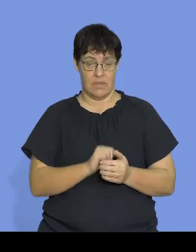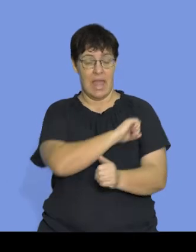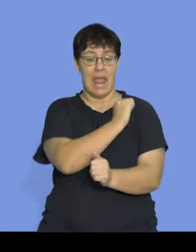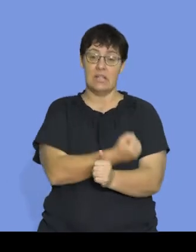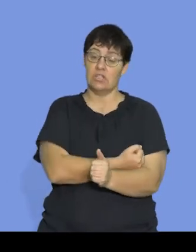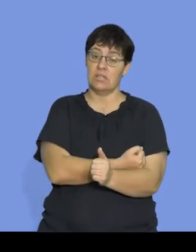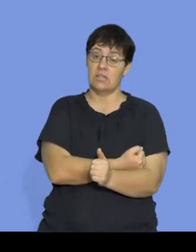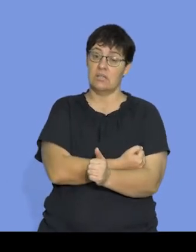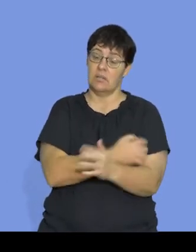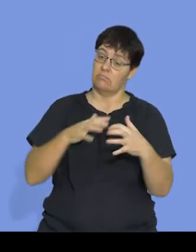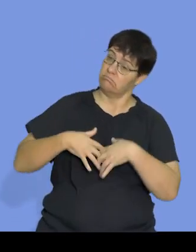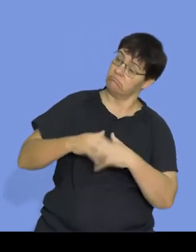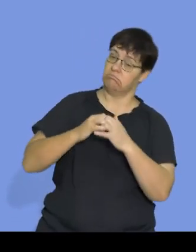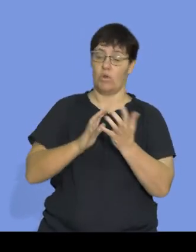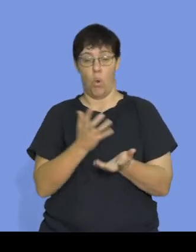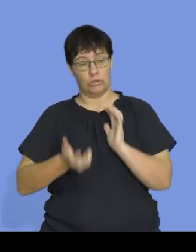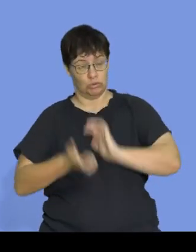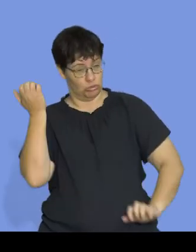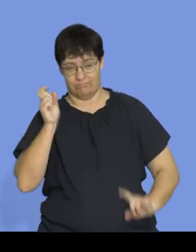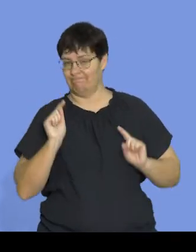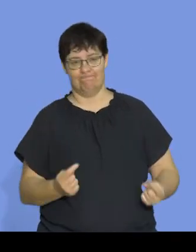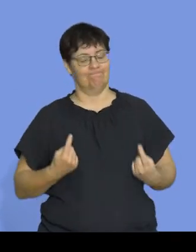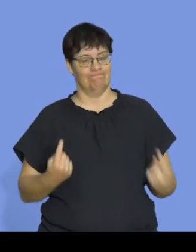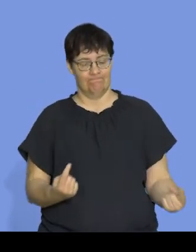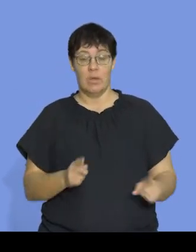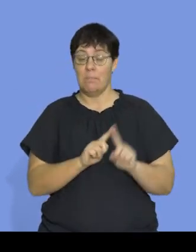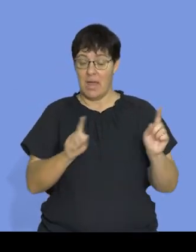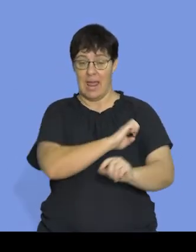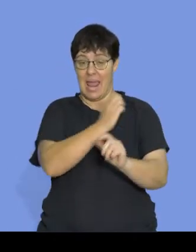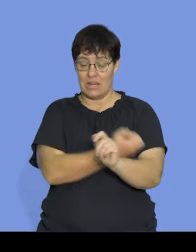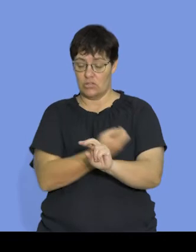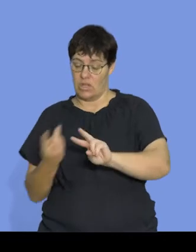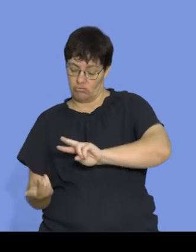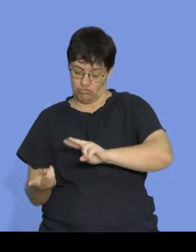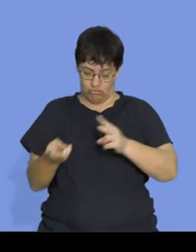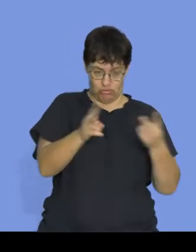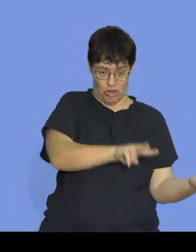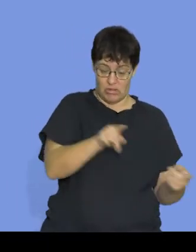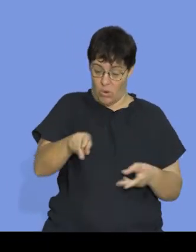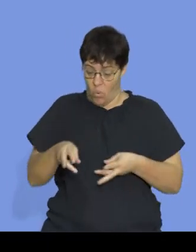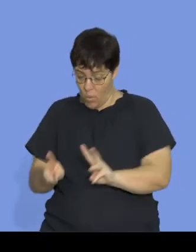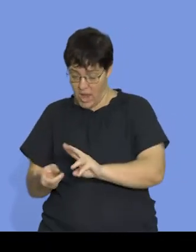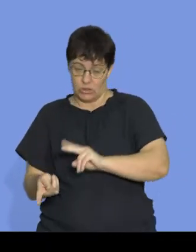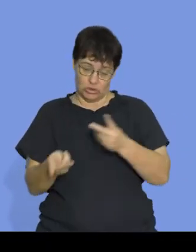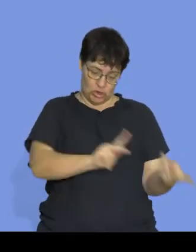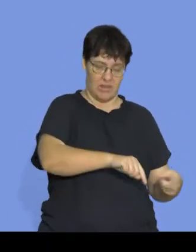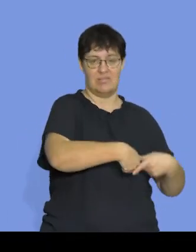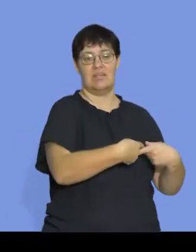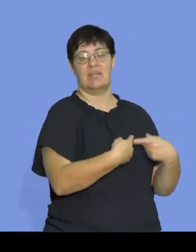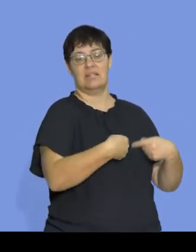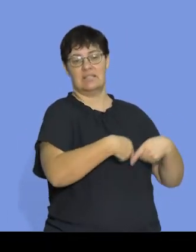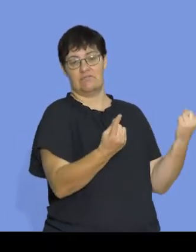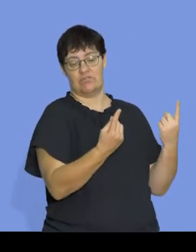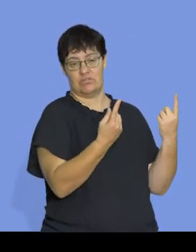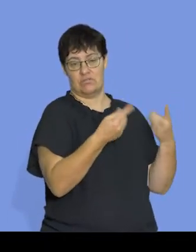created or destroyed, but energy can be transformed from one form to to another. So in a chemical change, when we